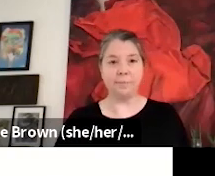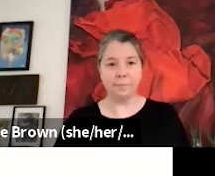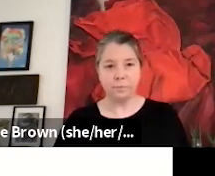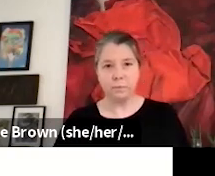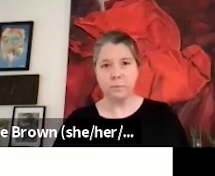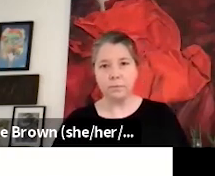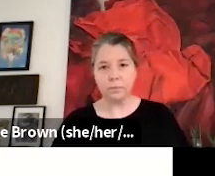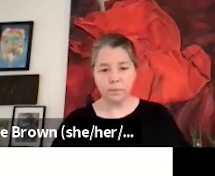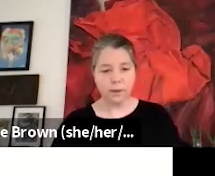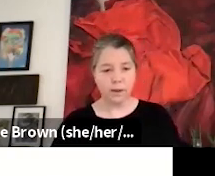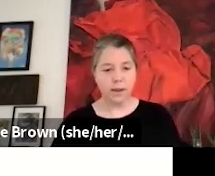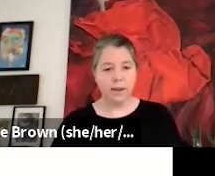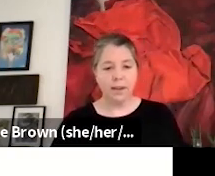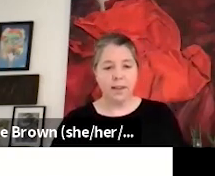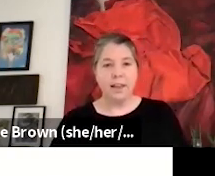zone.